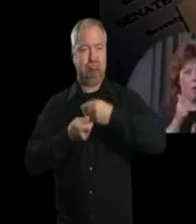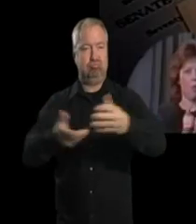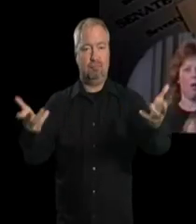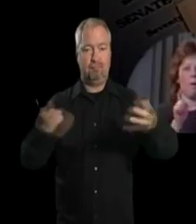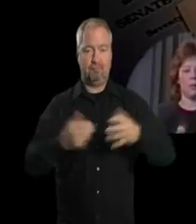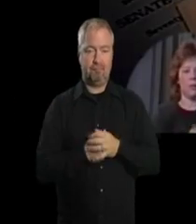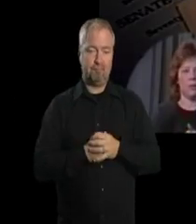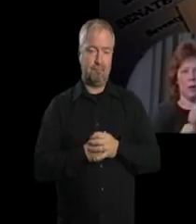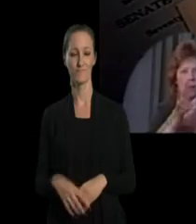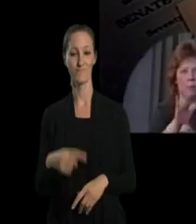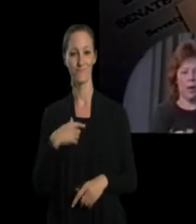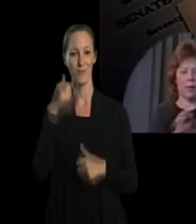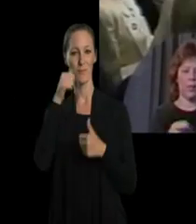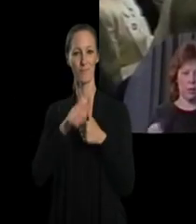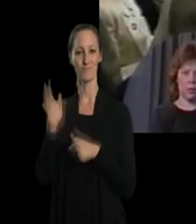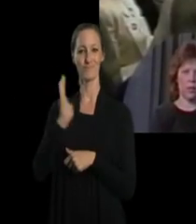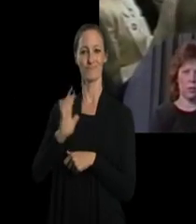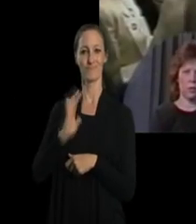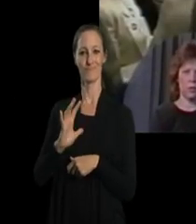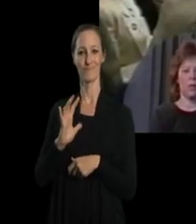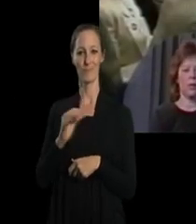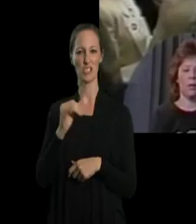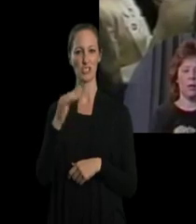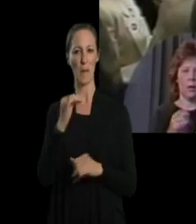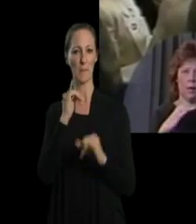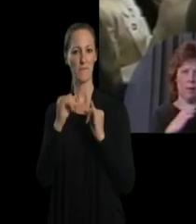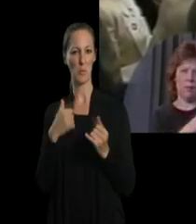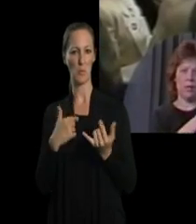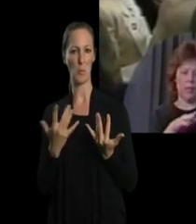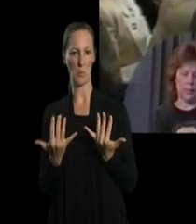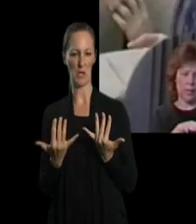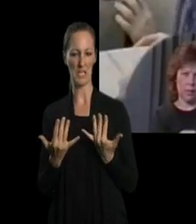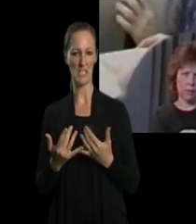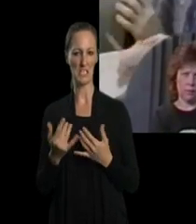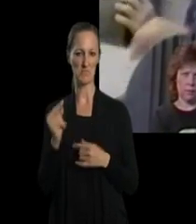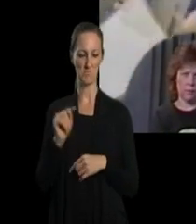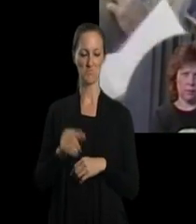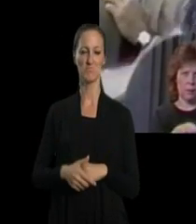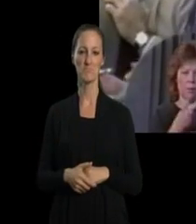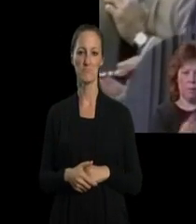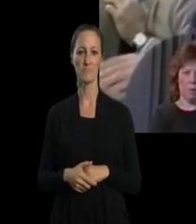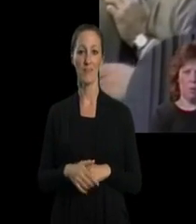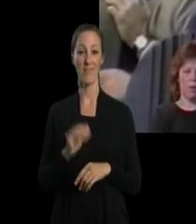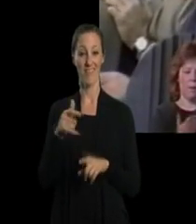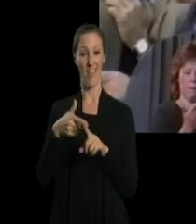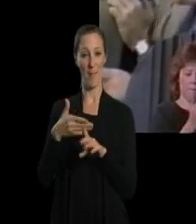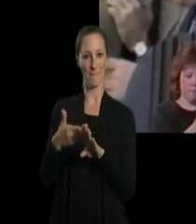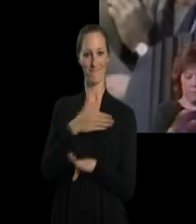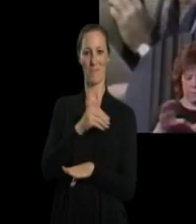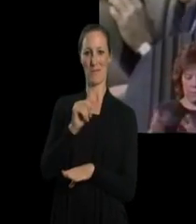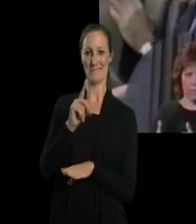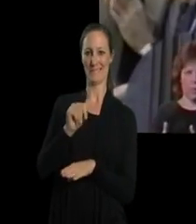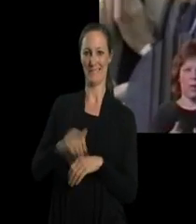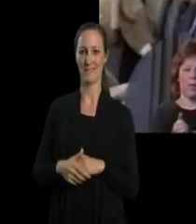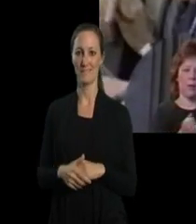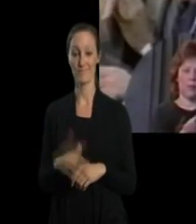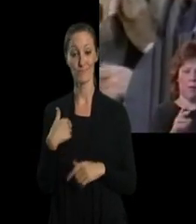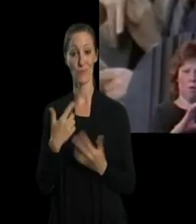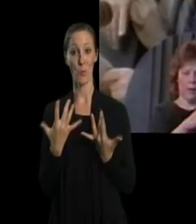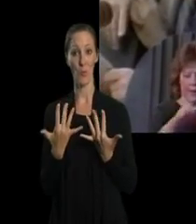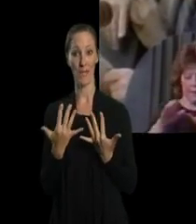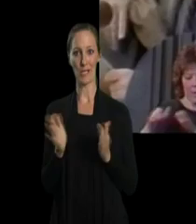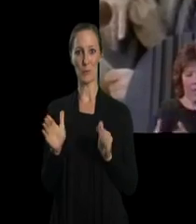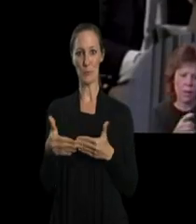thousands of pages of documentation. I remember a job interview I was waiting for many, many years ago, long before